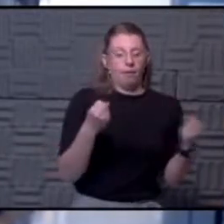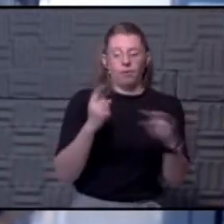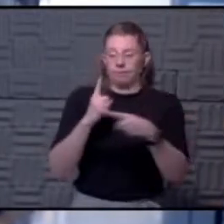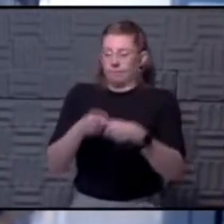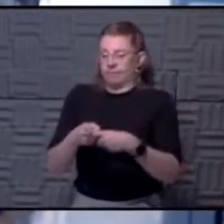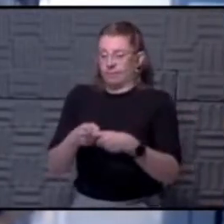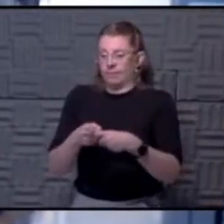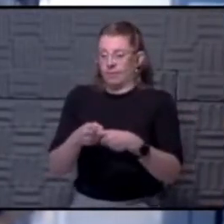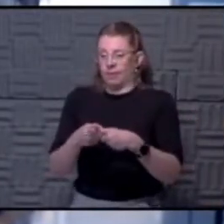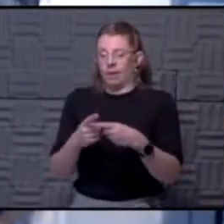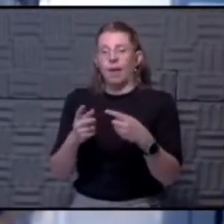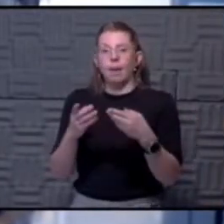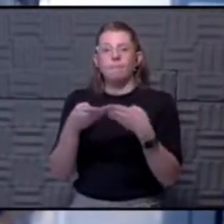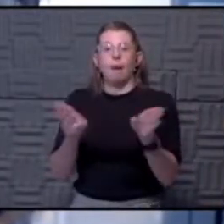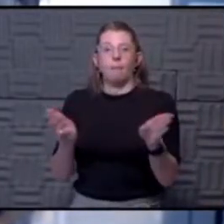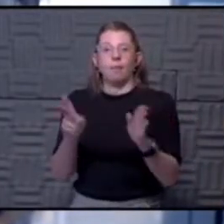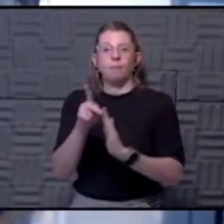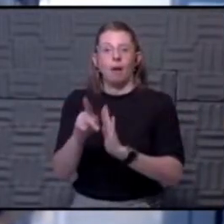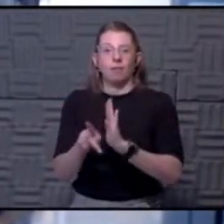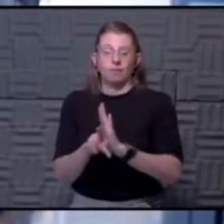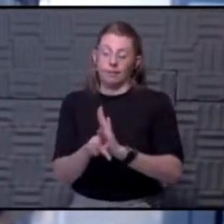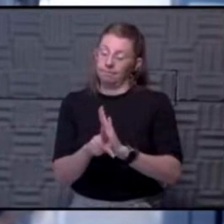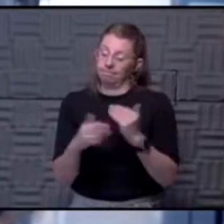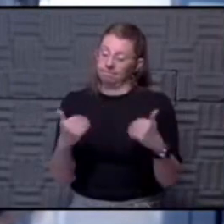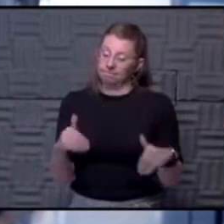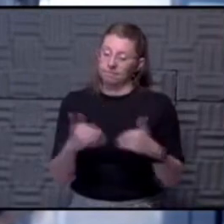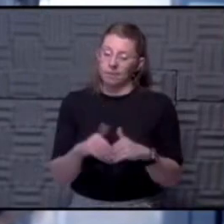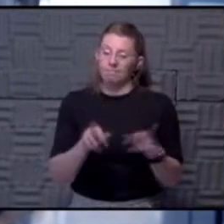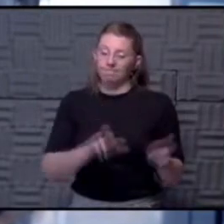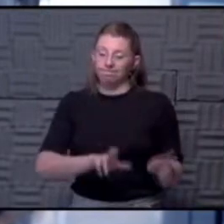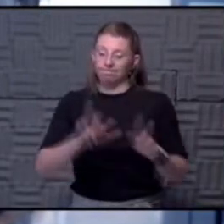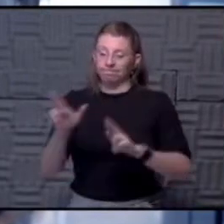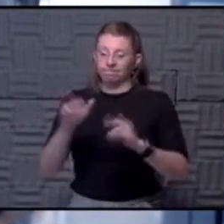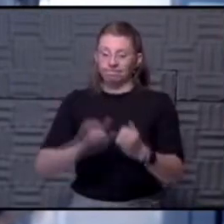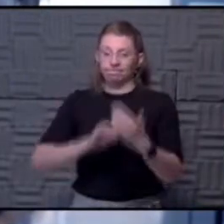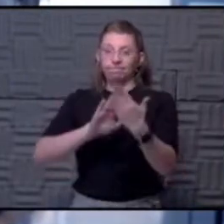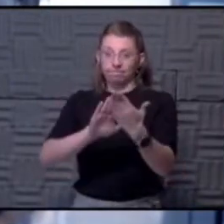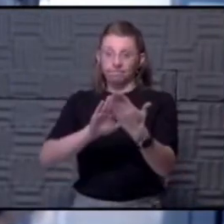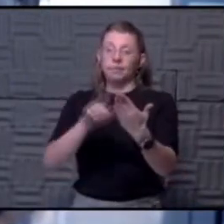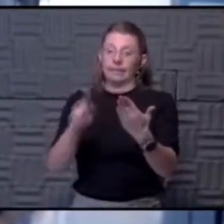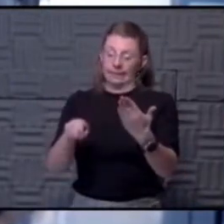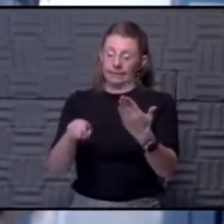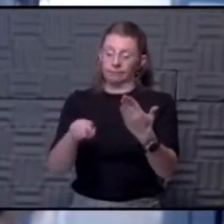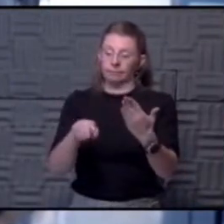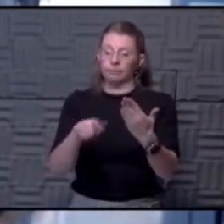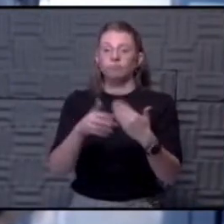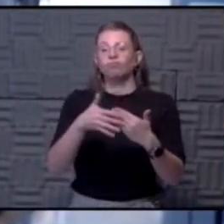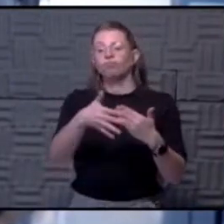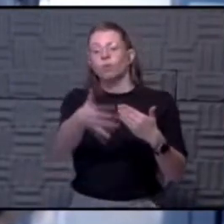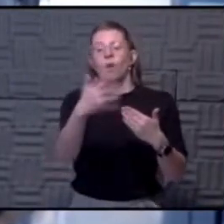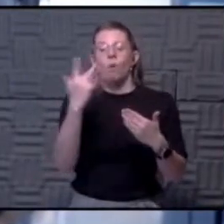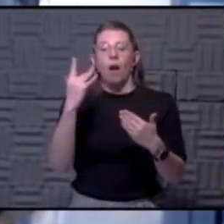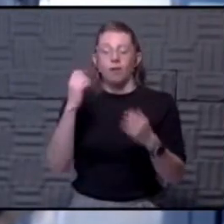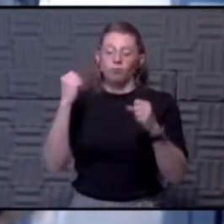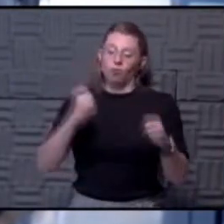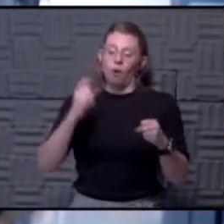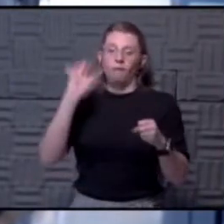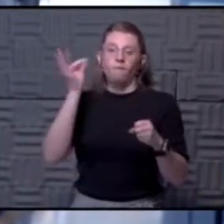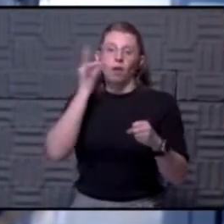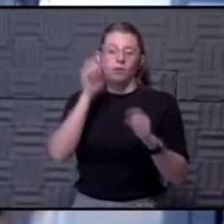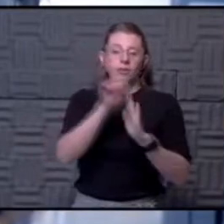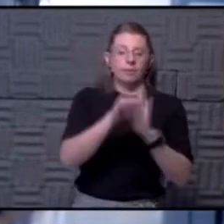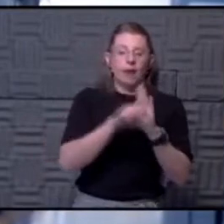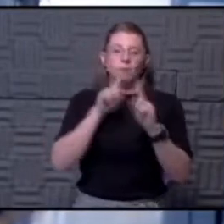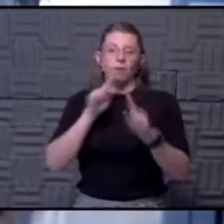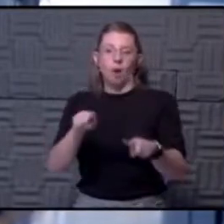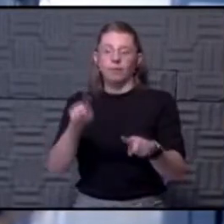that we also need to take a strong preparedness approach to, so that we have a strong federal state response,